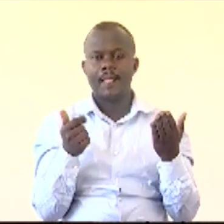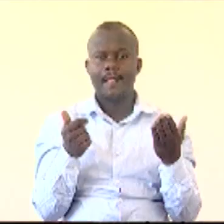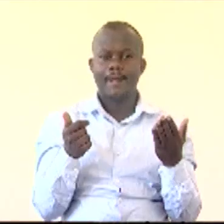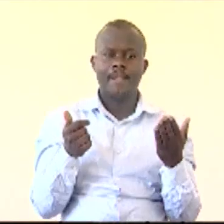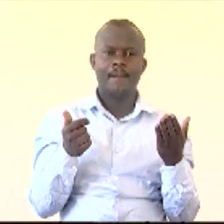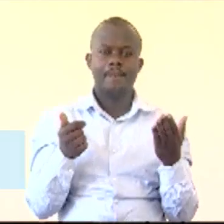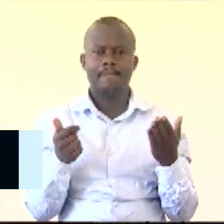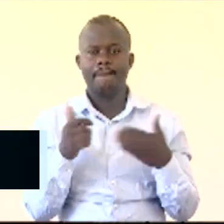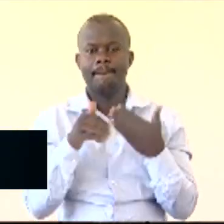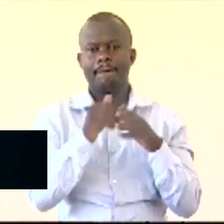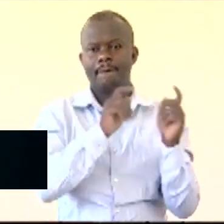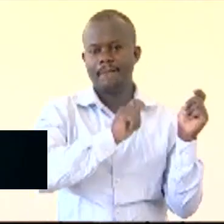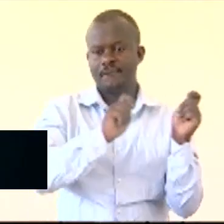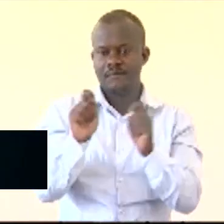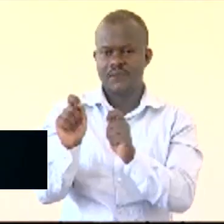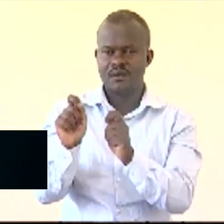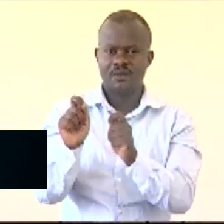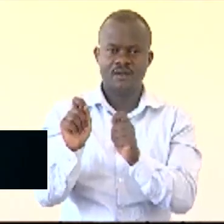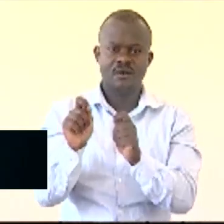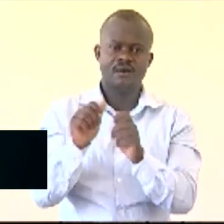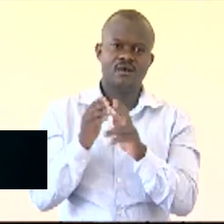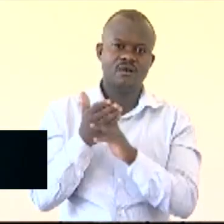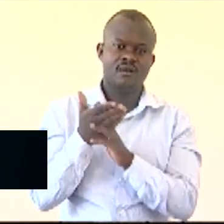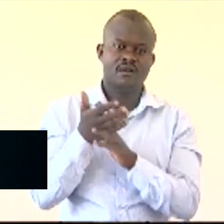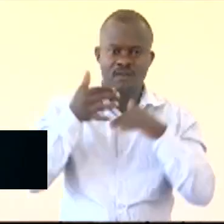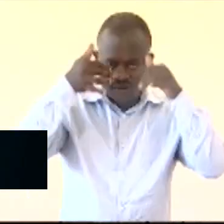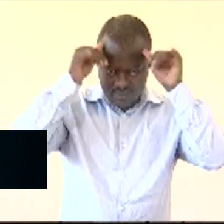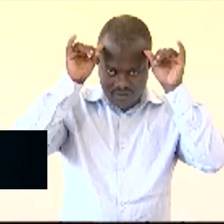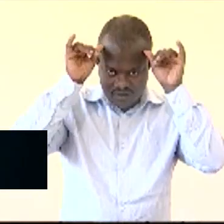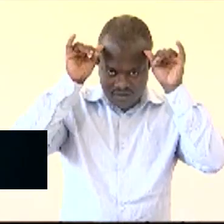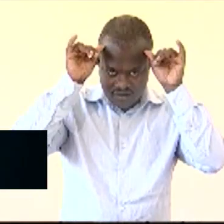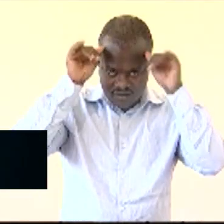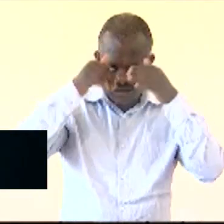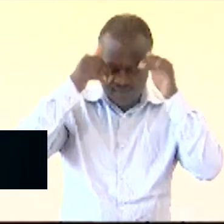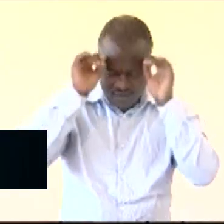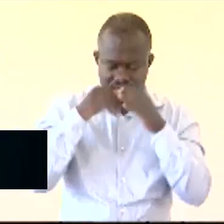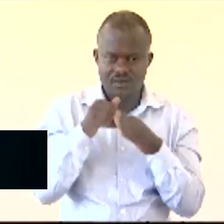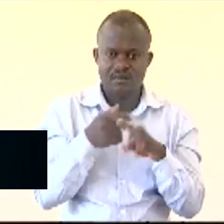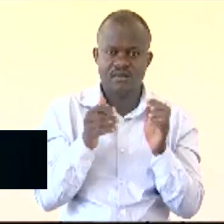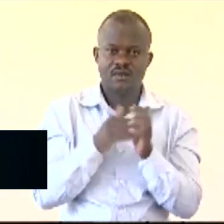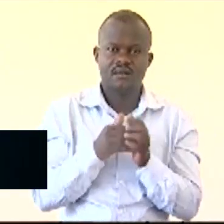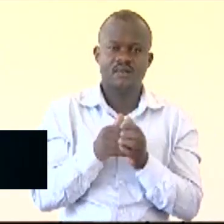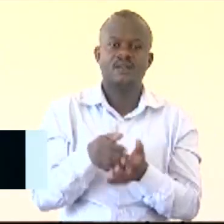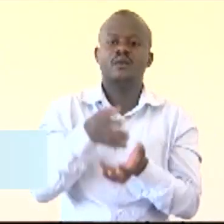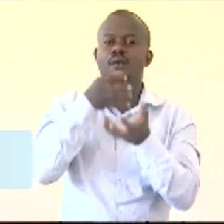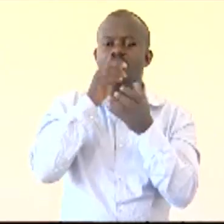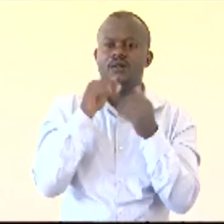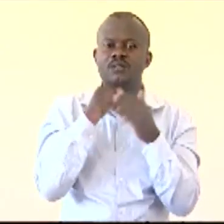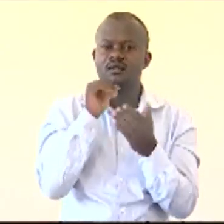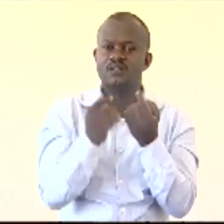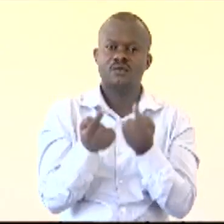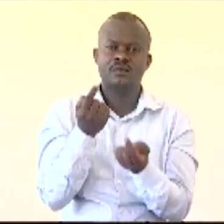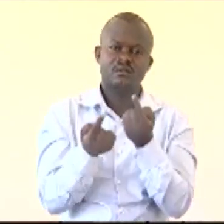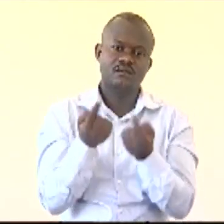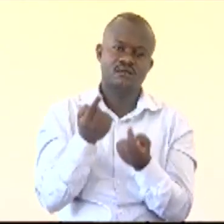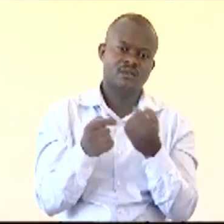can just be transmitted, or can also be passed from, a cow could be suffering from tuberculosis, and you drink the milk which is unboiled of a